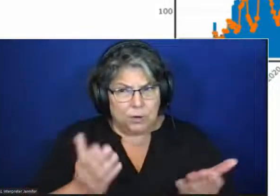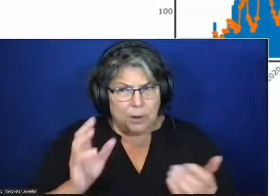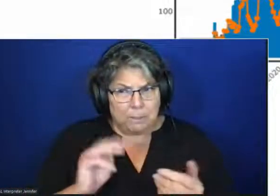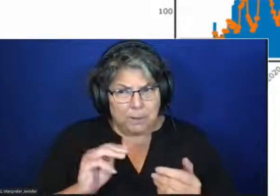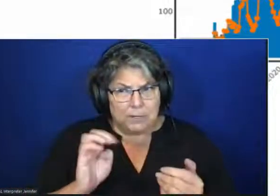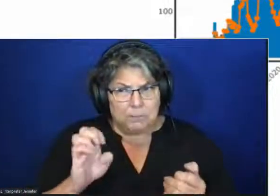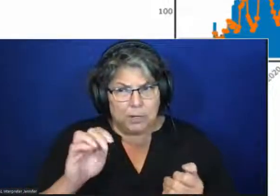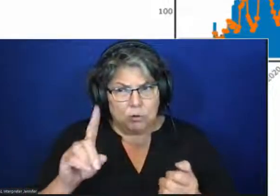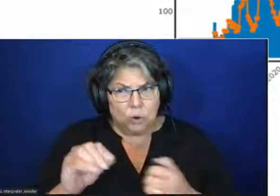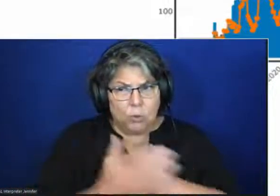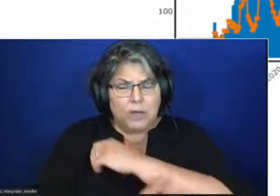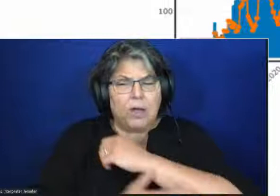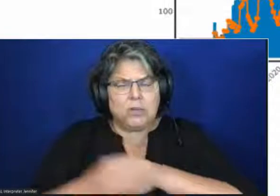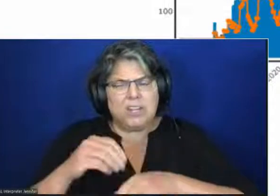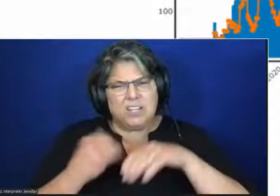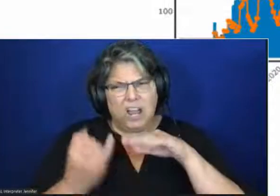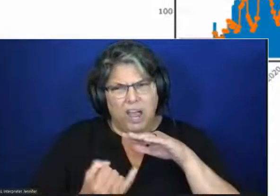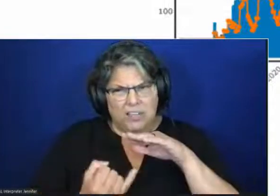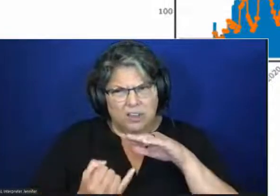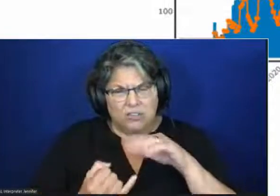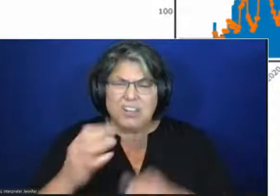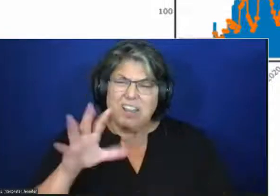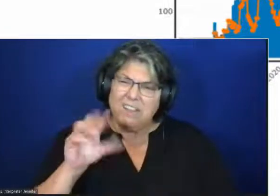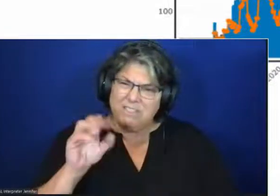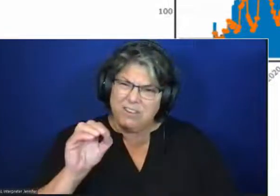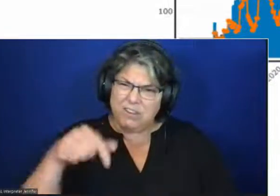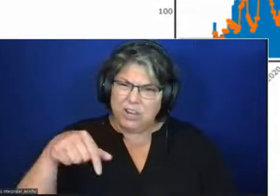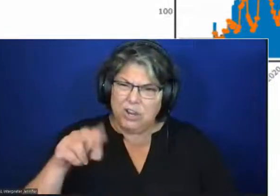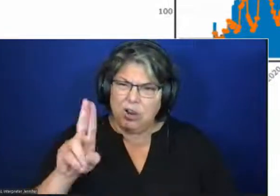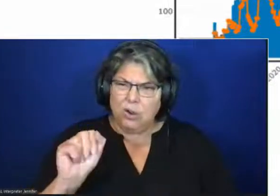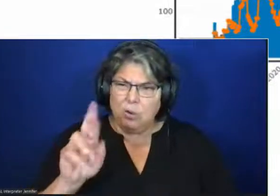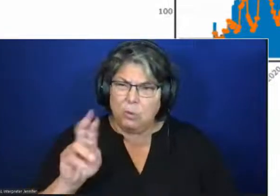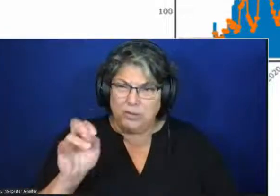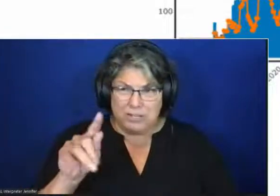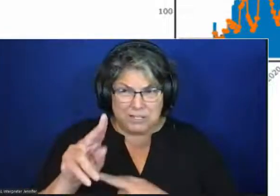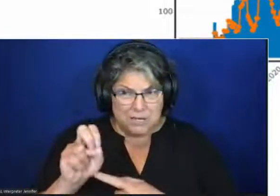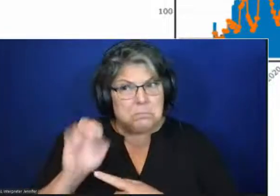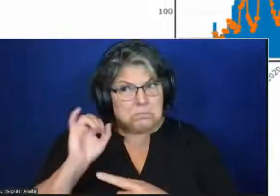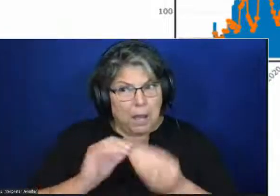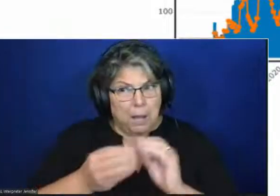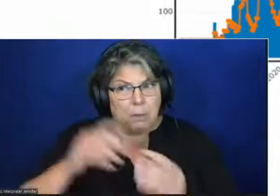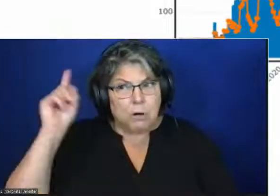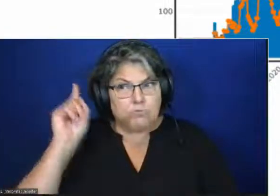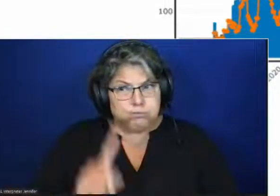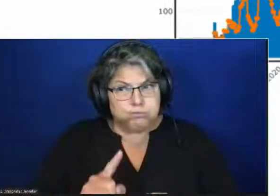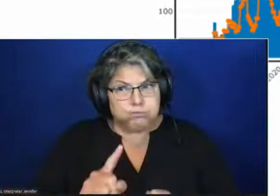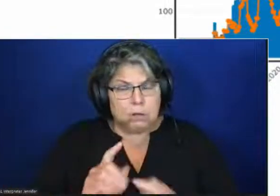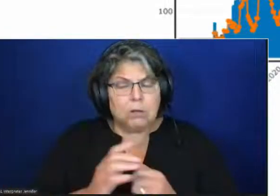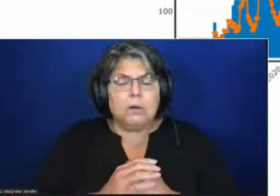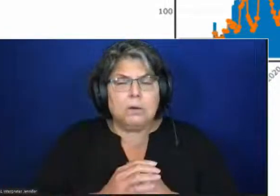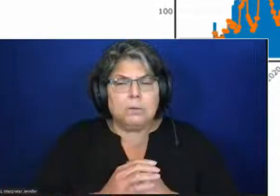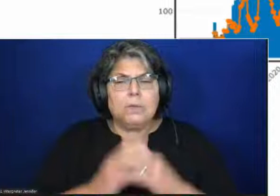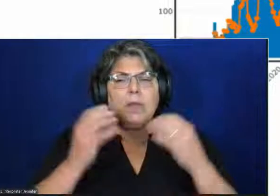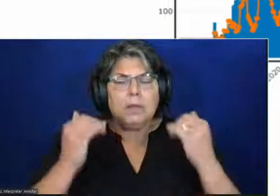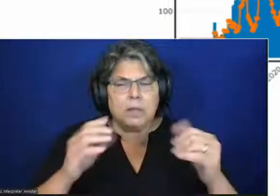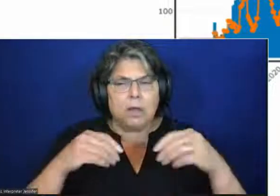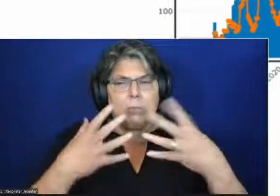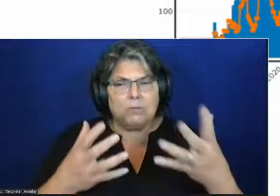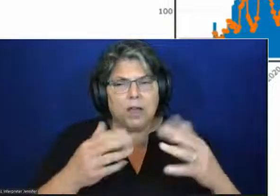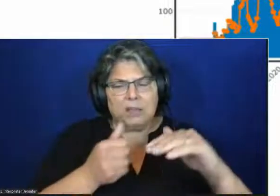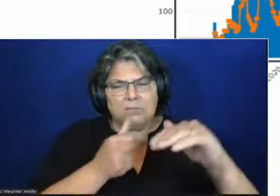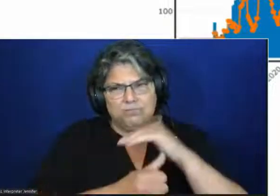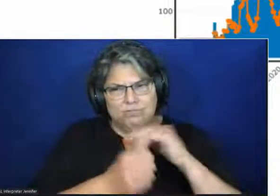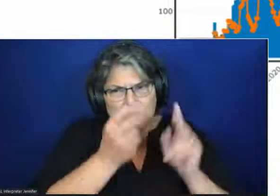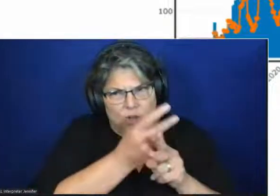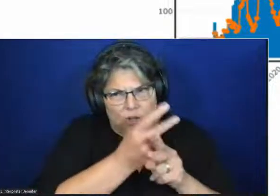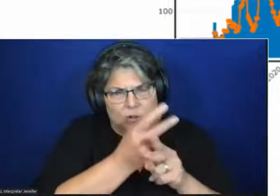this time, and 50 are in quarantine, and this number has been decreasing. We are currently providing shelter for 3 people,